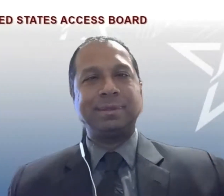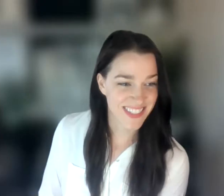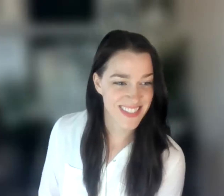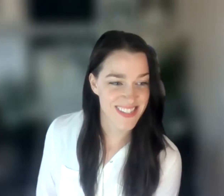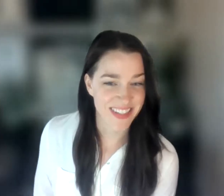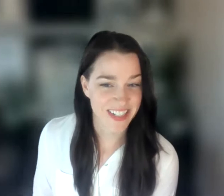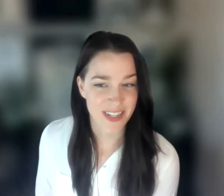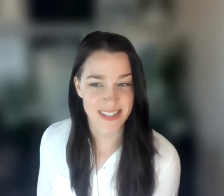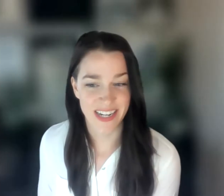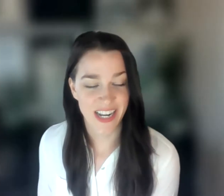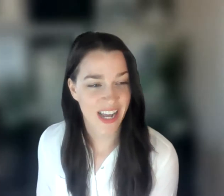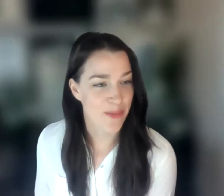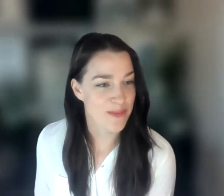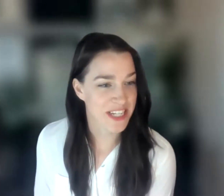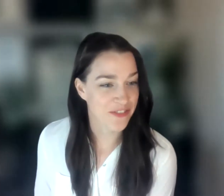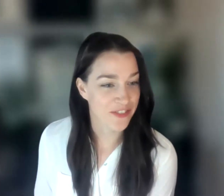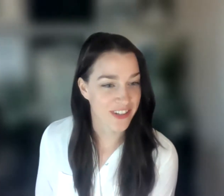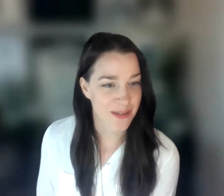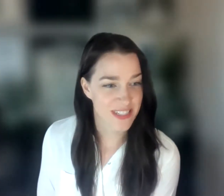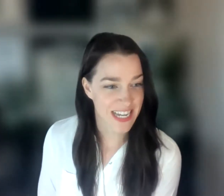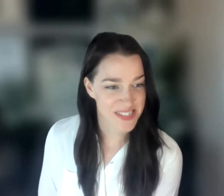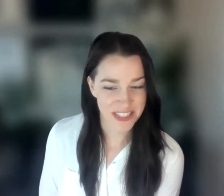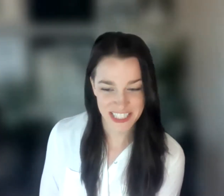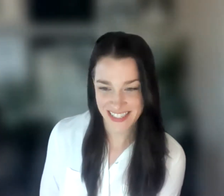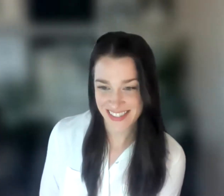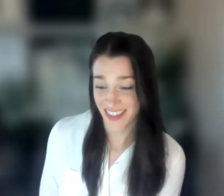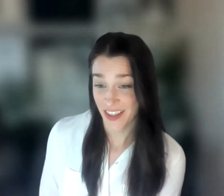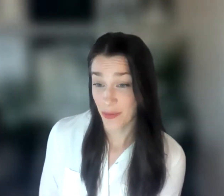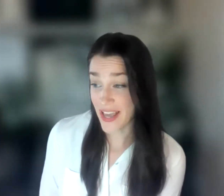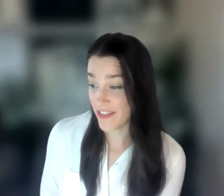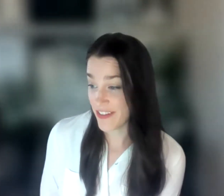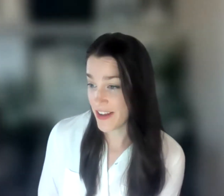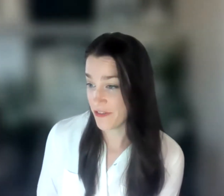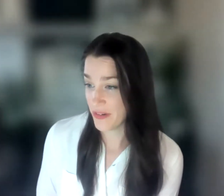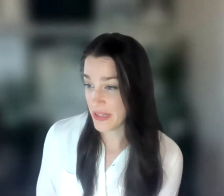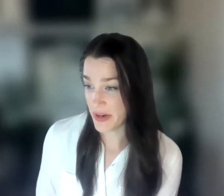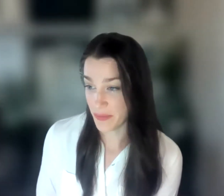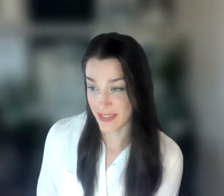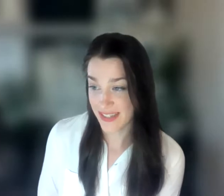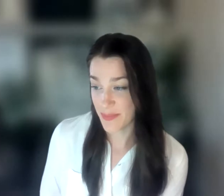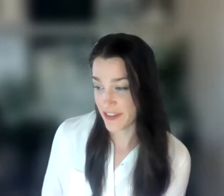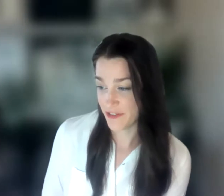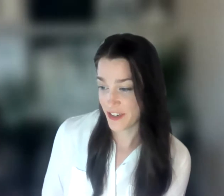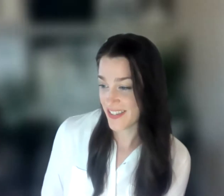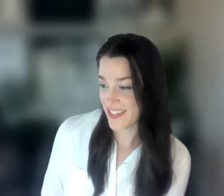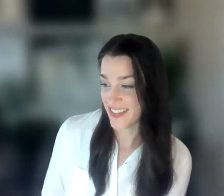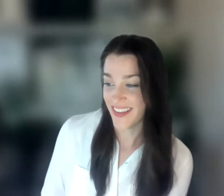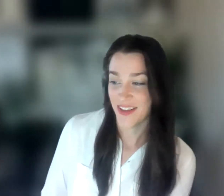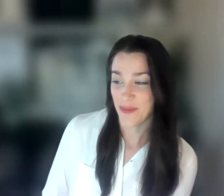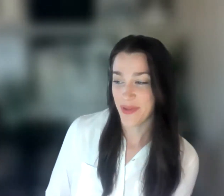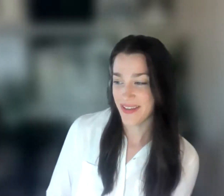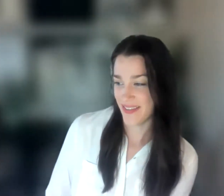Hey, Sachin, this is Linnea Johnson. I'm taking over for Kim to ask questions. We have a lot of really great ones, but the